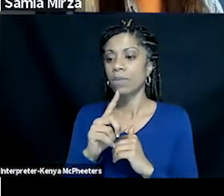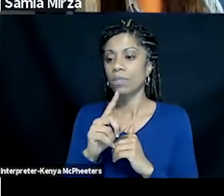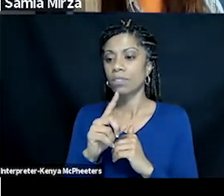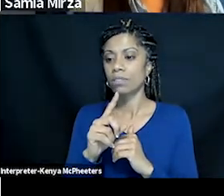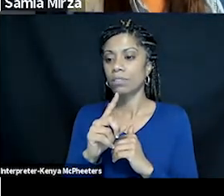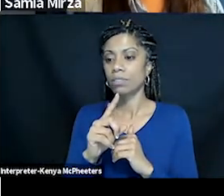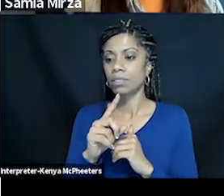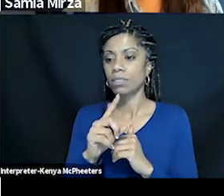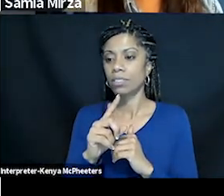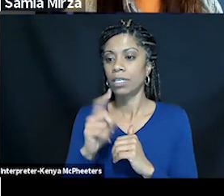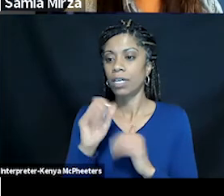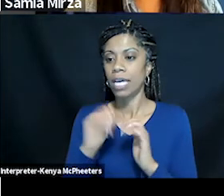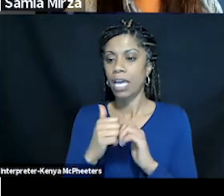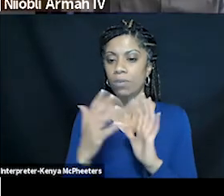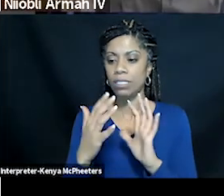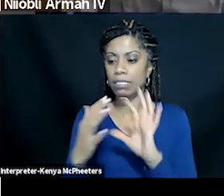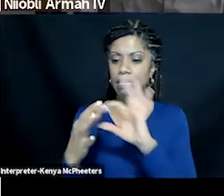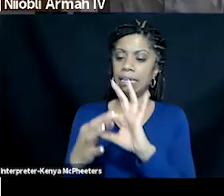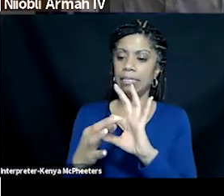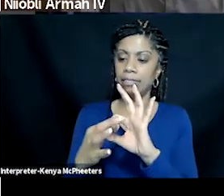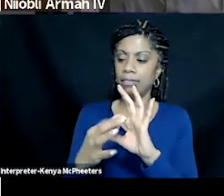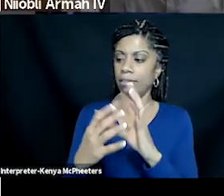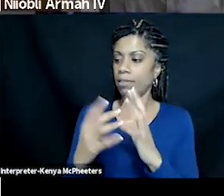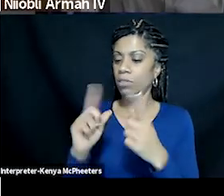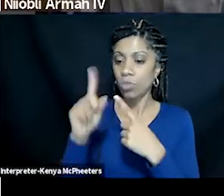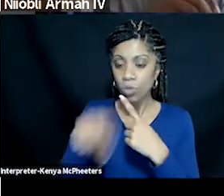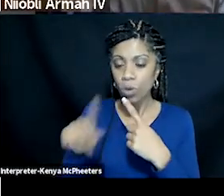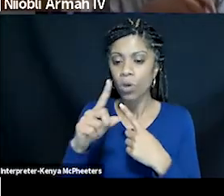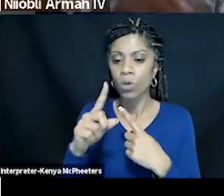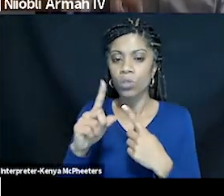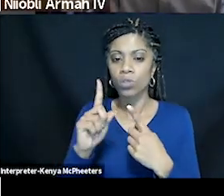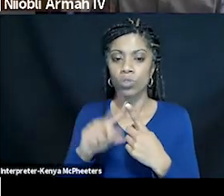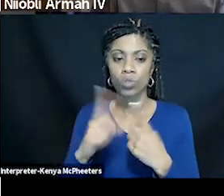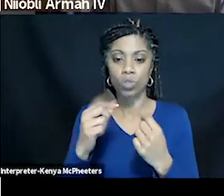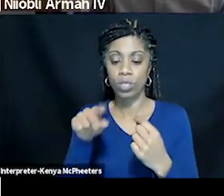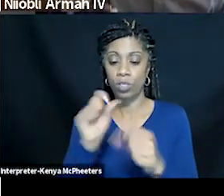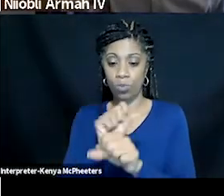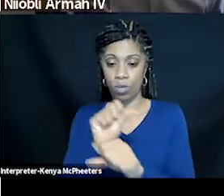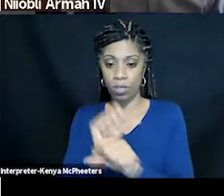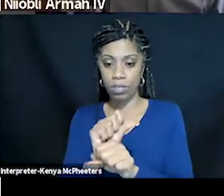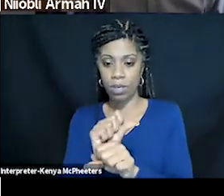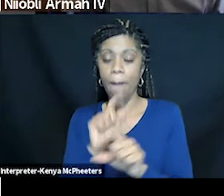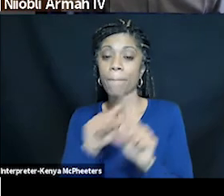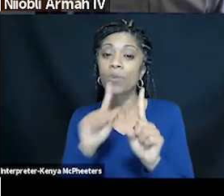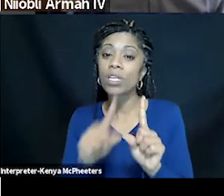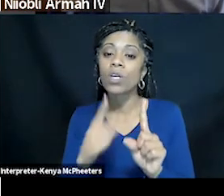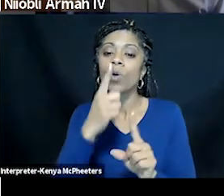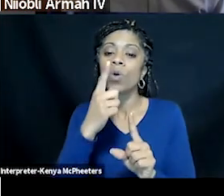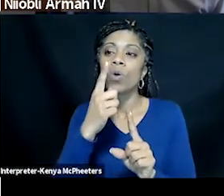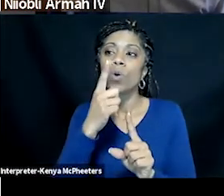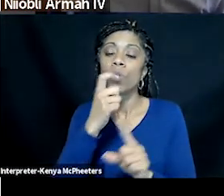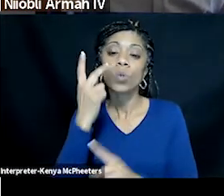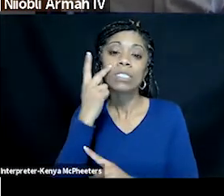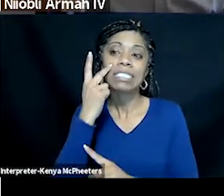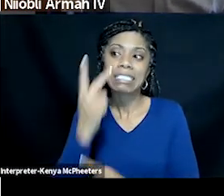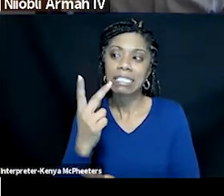likely connected to you to put into a place to do this work? But then there's the other aspect of this: who sees themselves in your